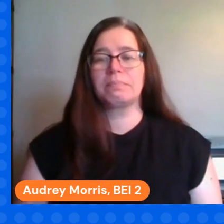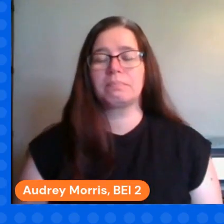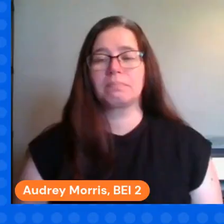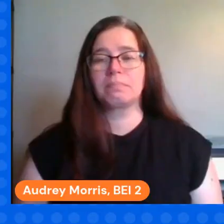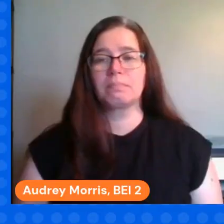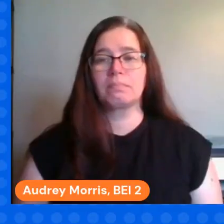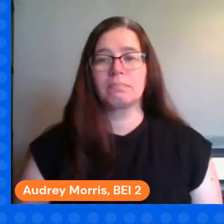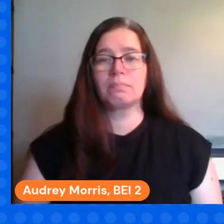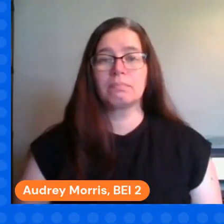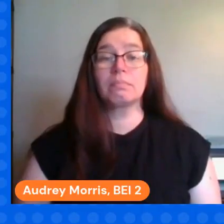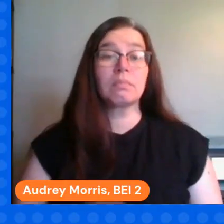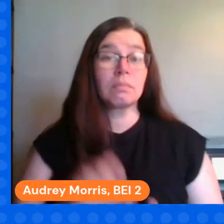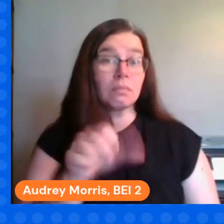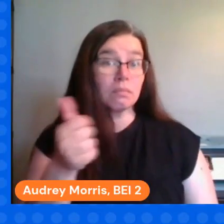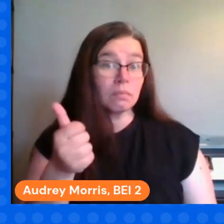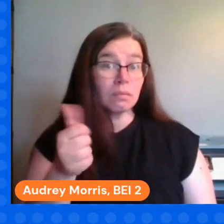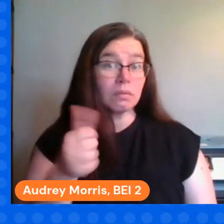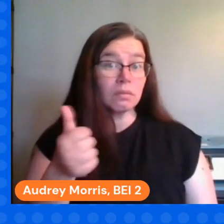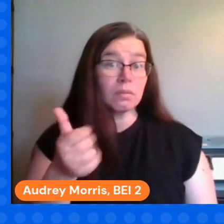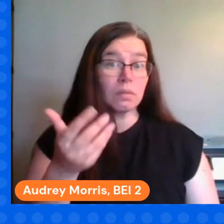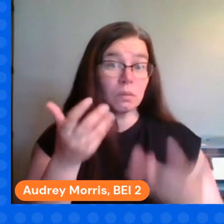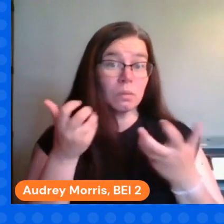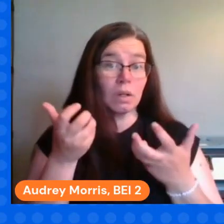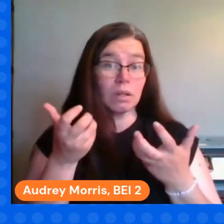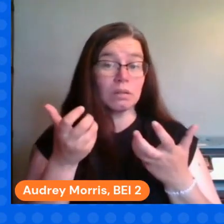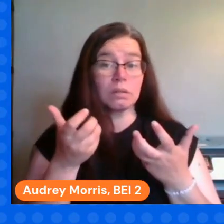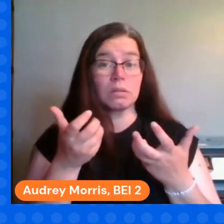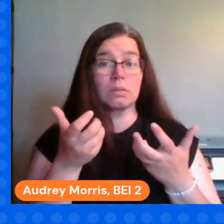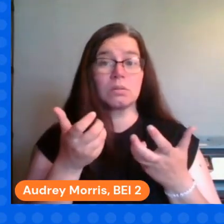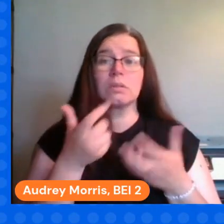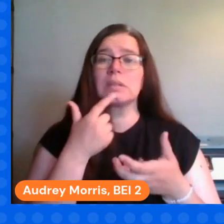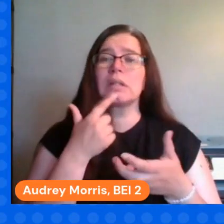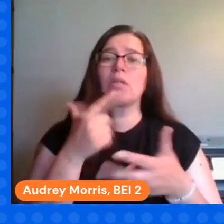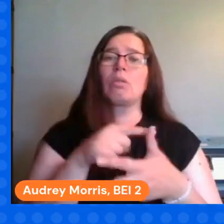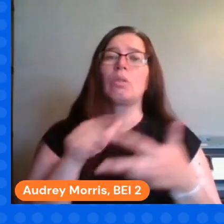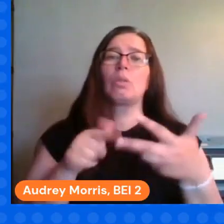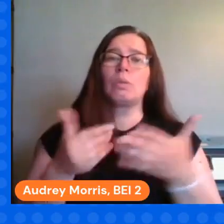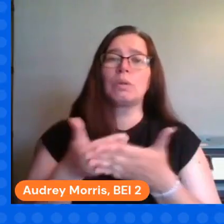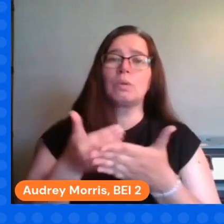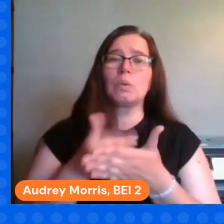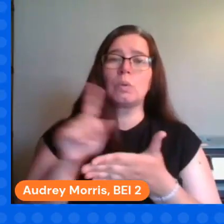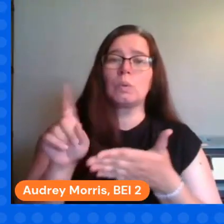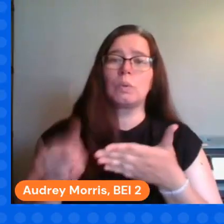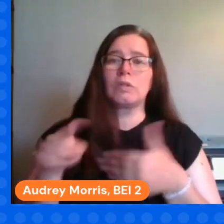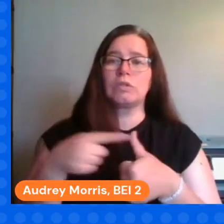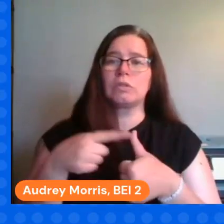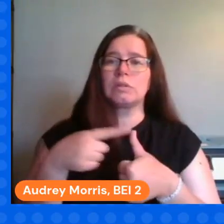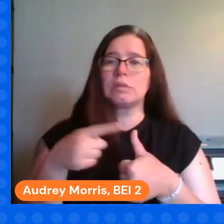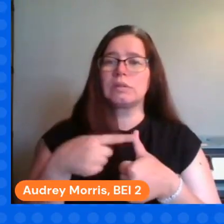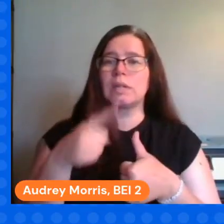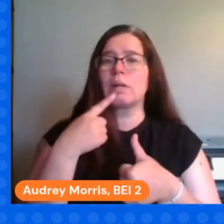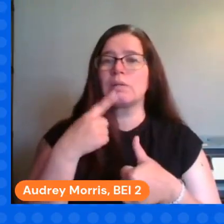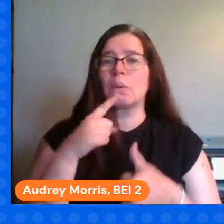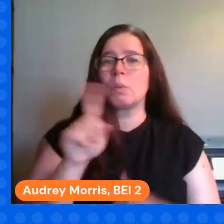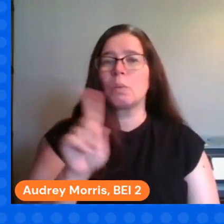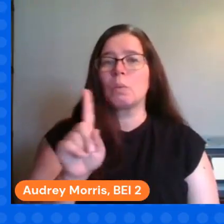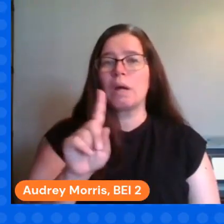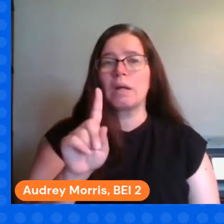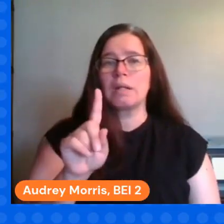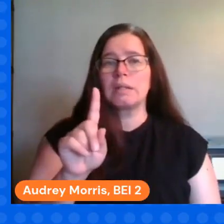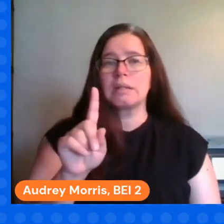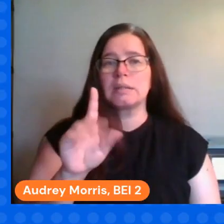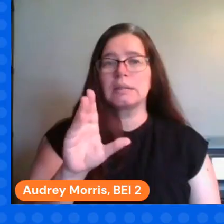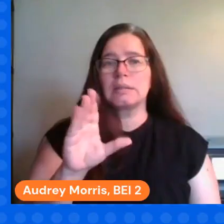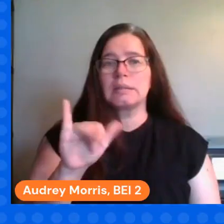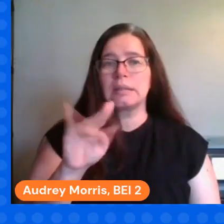Anything else we want to? I see there's 3 new questions. I can take the one, where is Zinnia from Andres? Yeah. So I think it's a